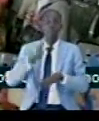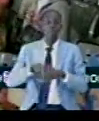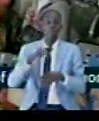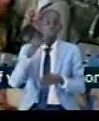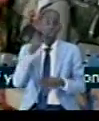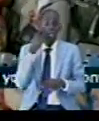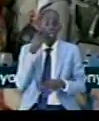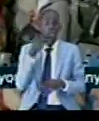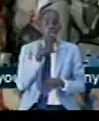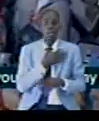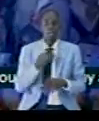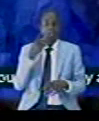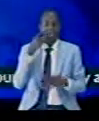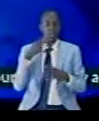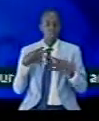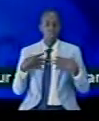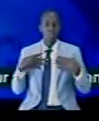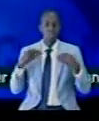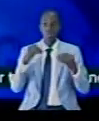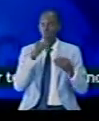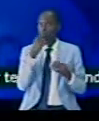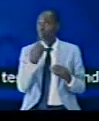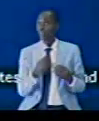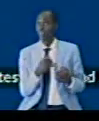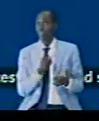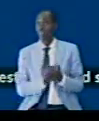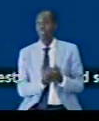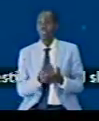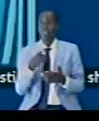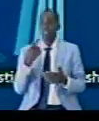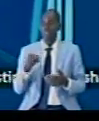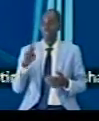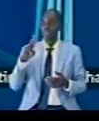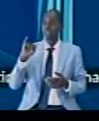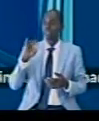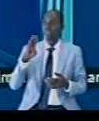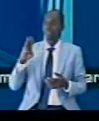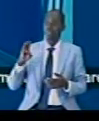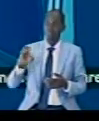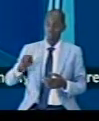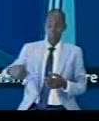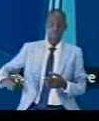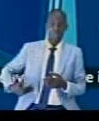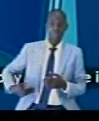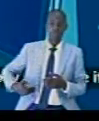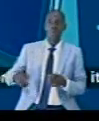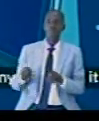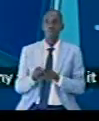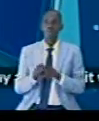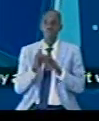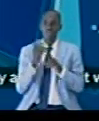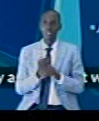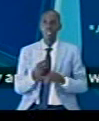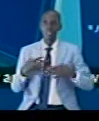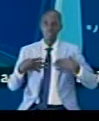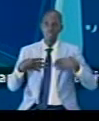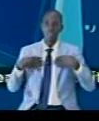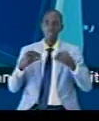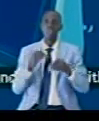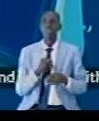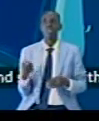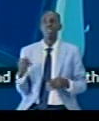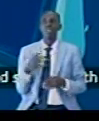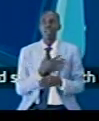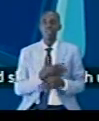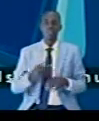got healed. And not just that, the ribs that was hurting as well got healed. And I can say the